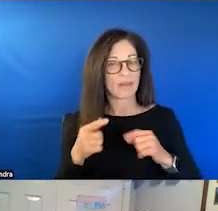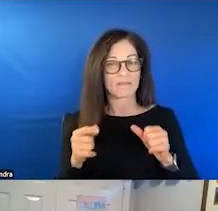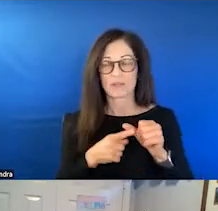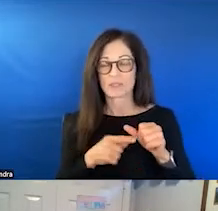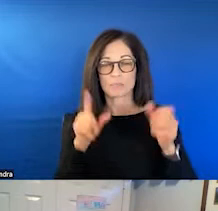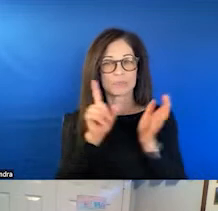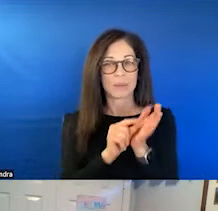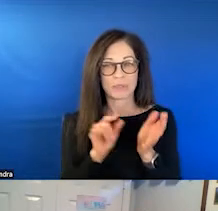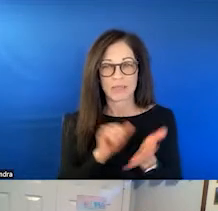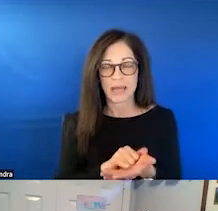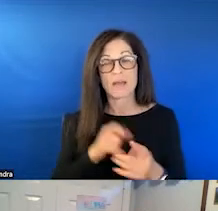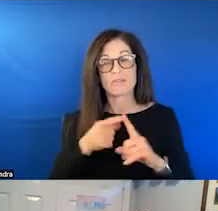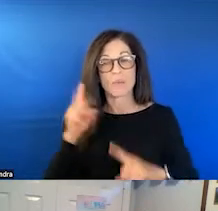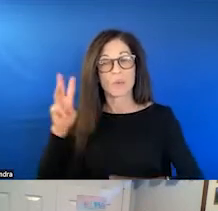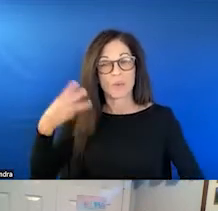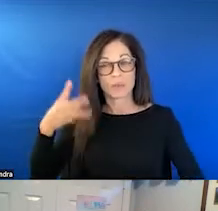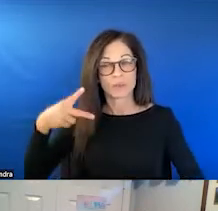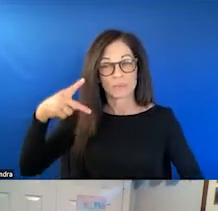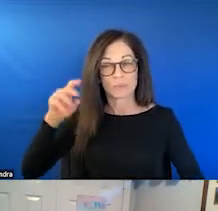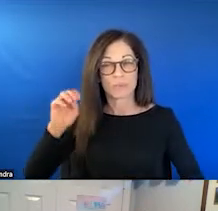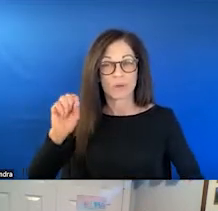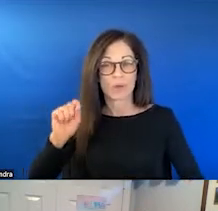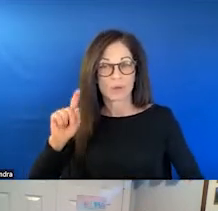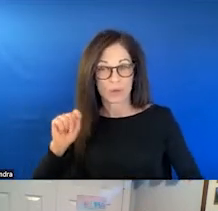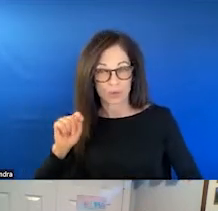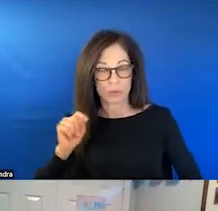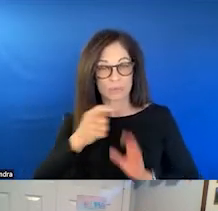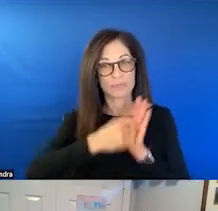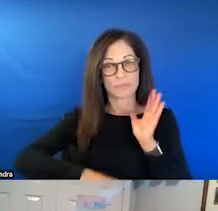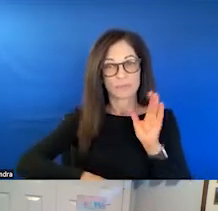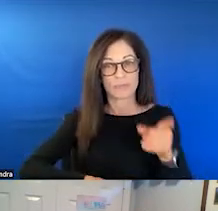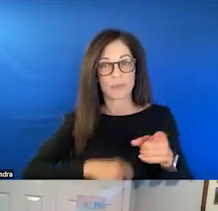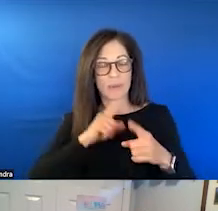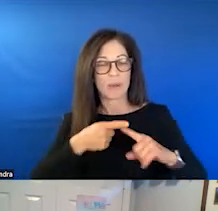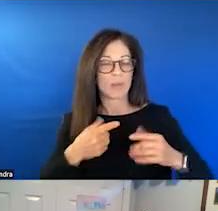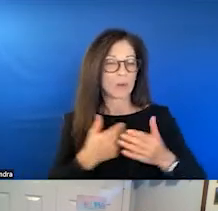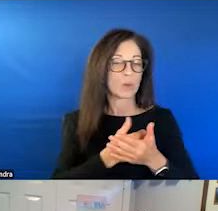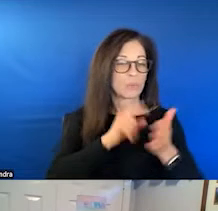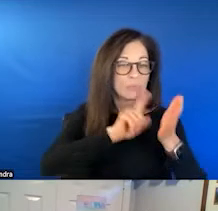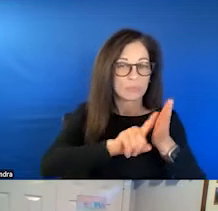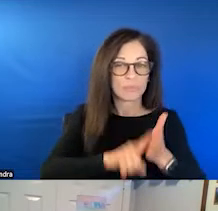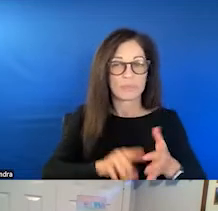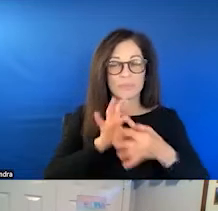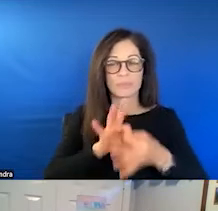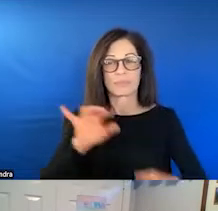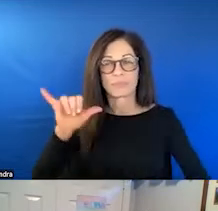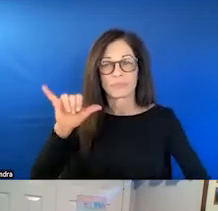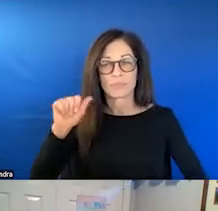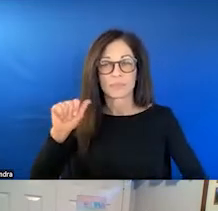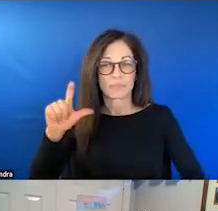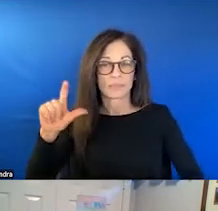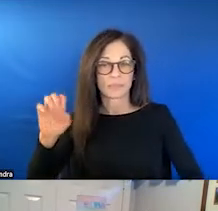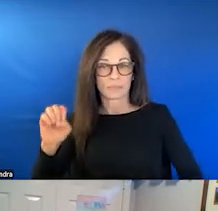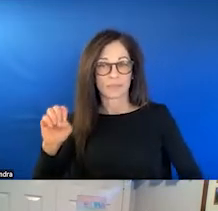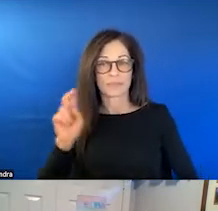from the Washington Post about the new explorative piece on Yale University,